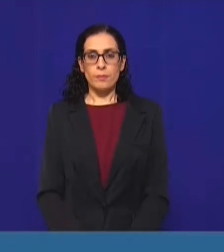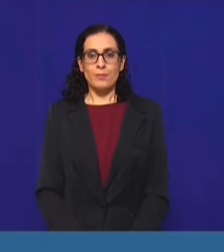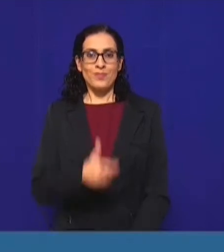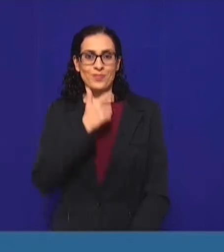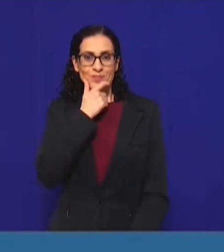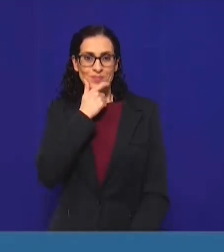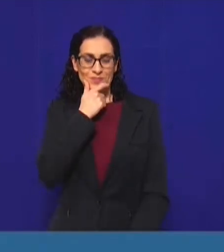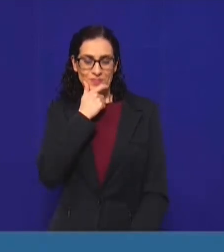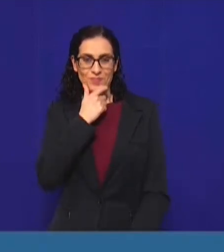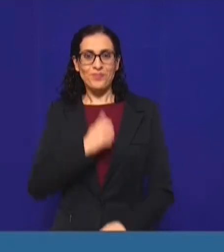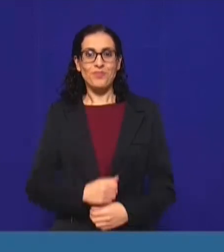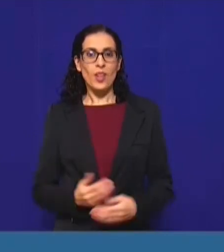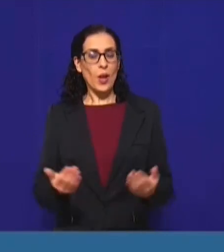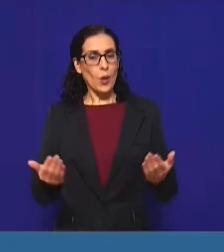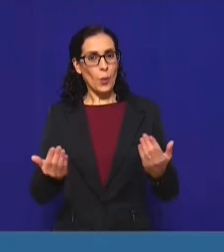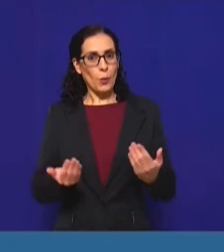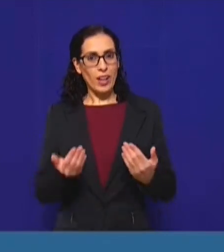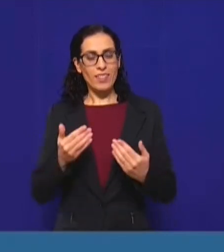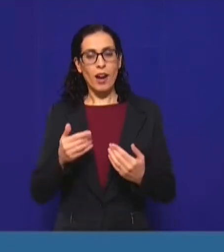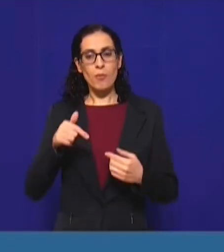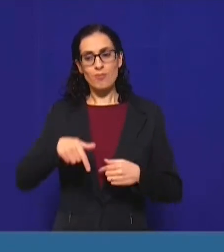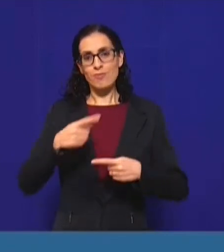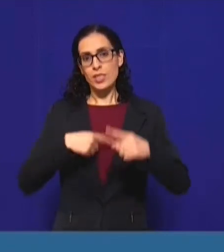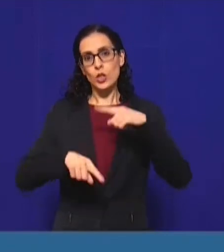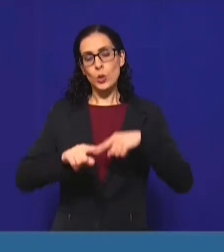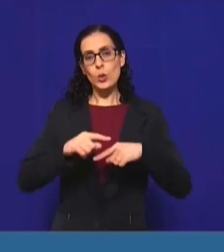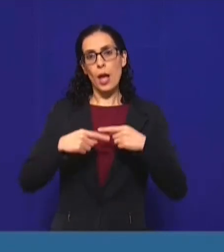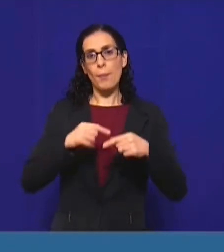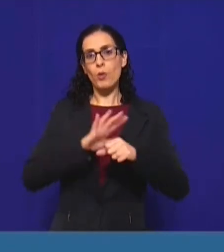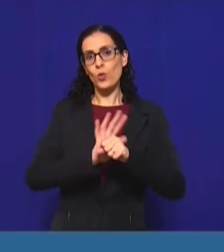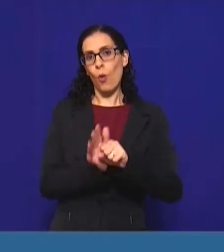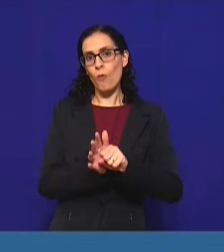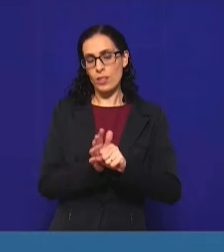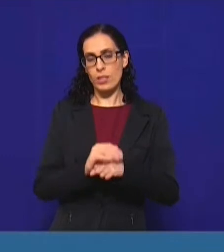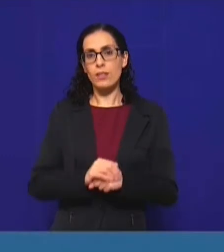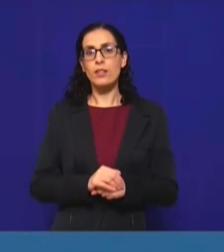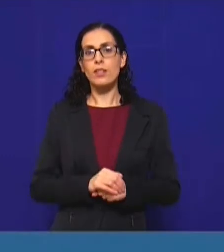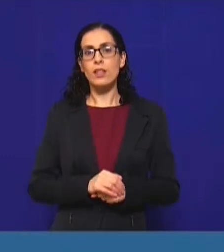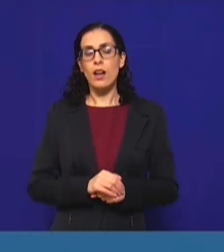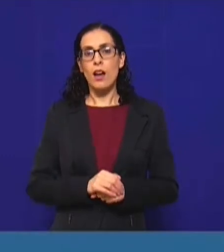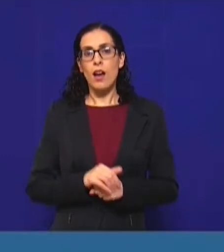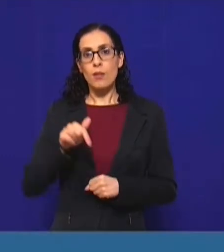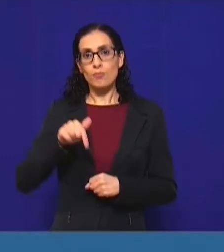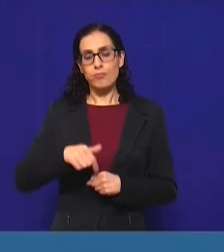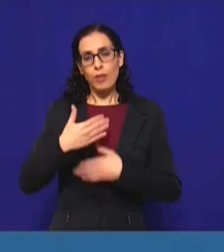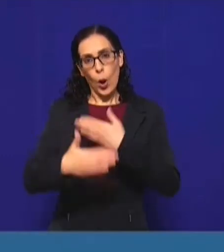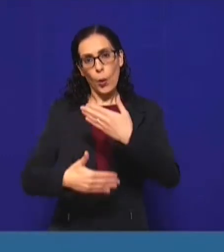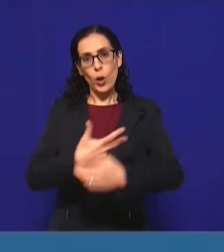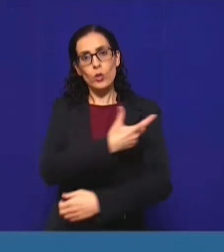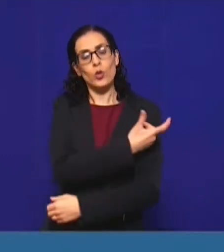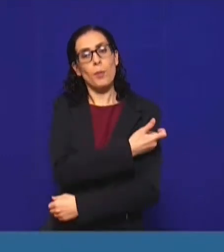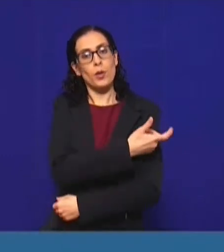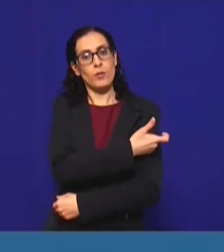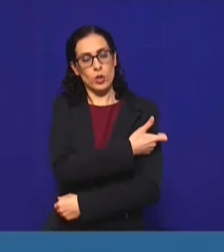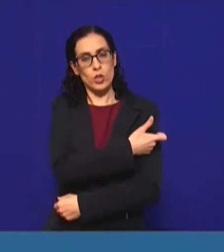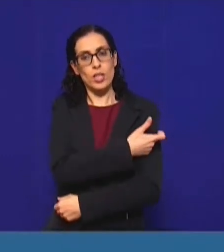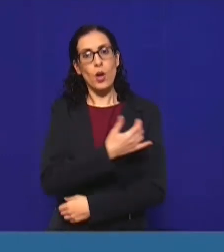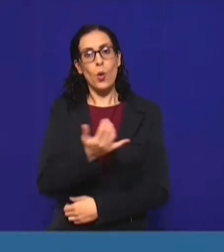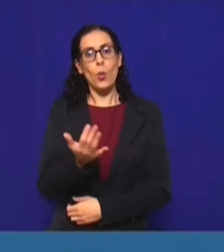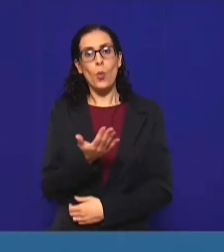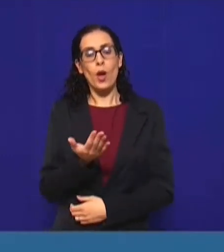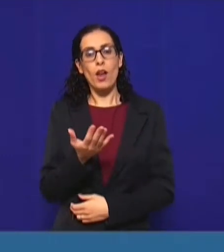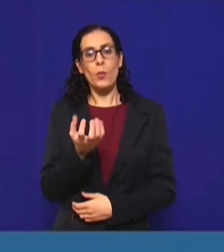Welcome to this medical bulletin on COVID. We are rolling out with our vaccination program whereby we have